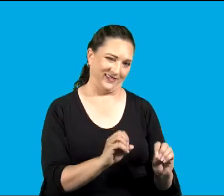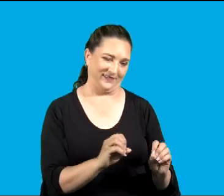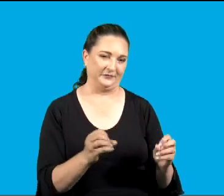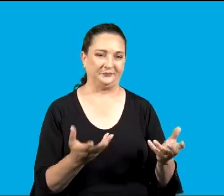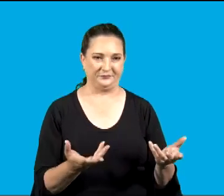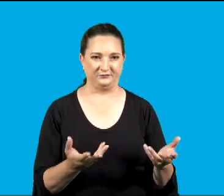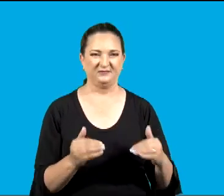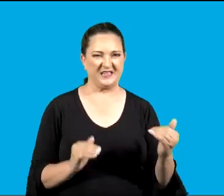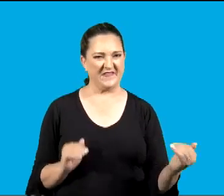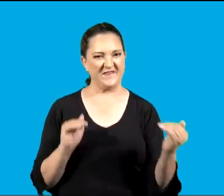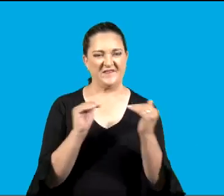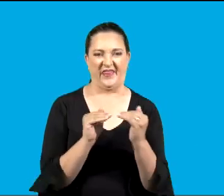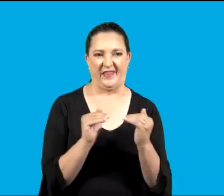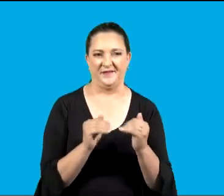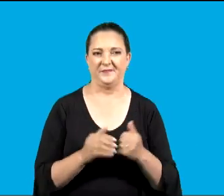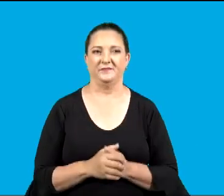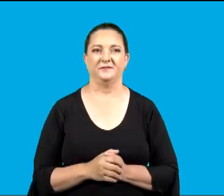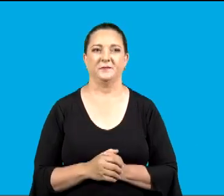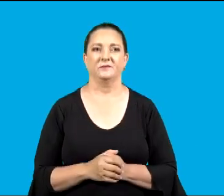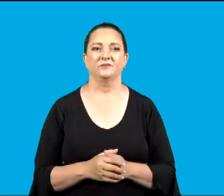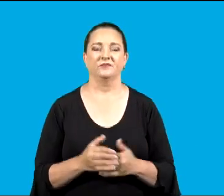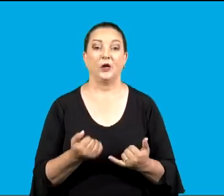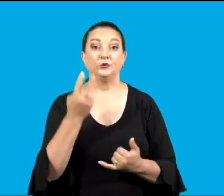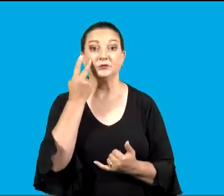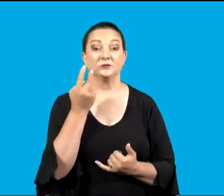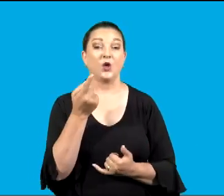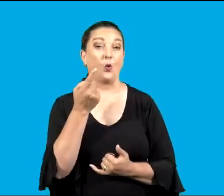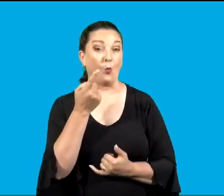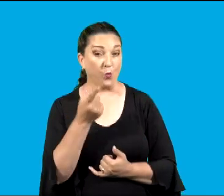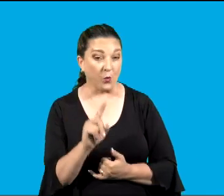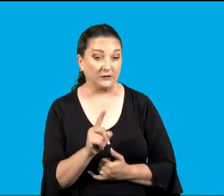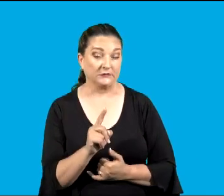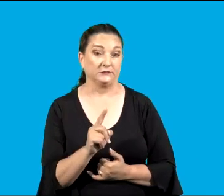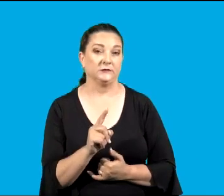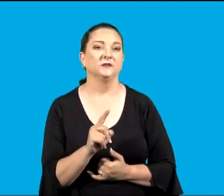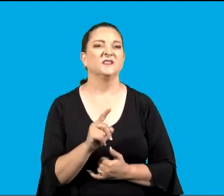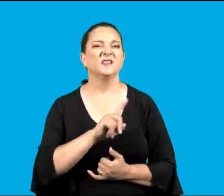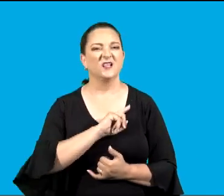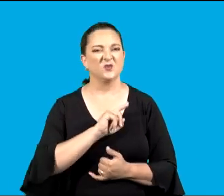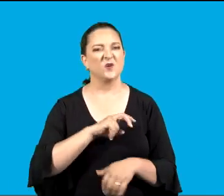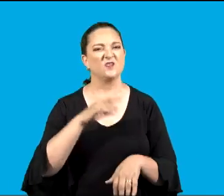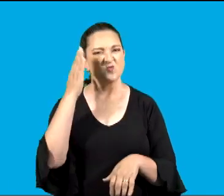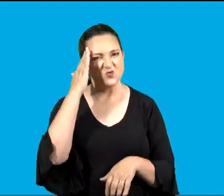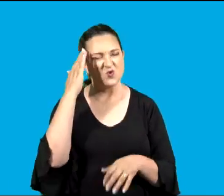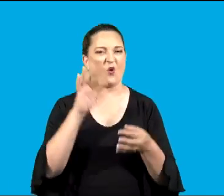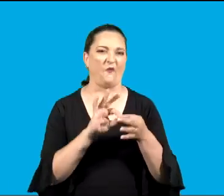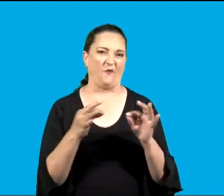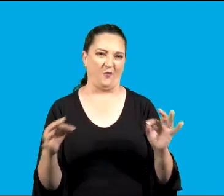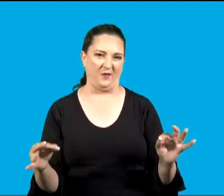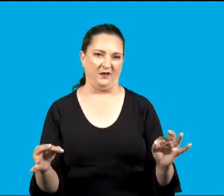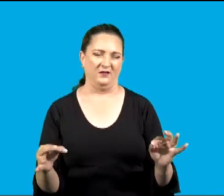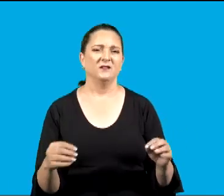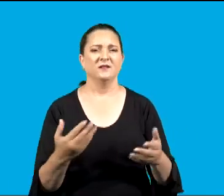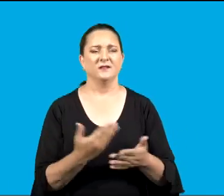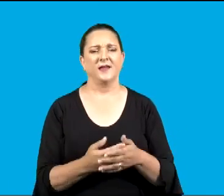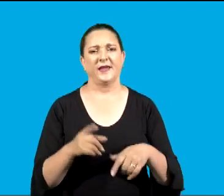loss. Here we calculate the break-even point. You have to know the formula to calculate break-even